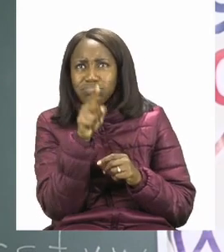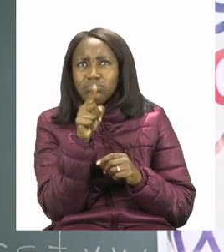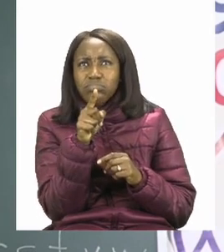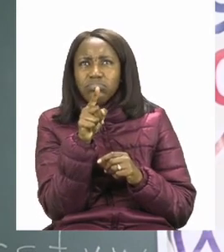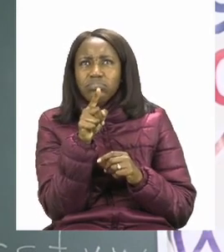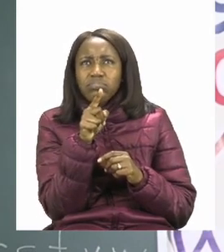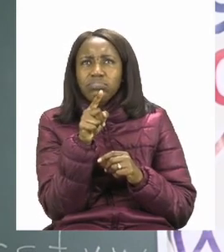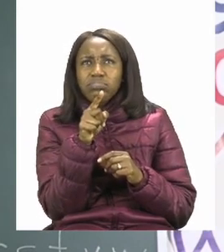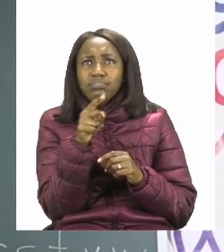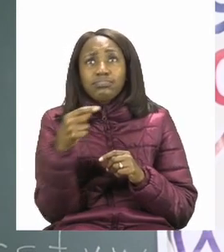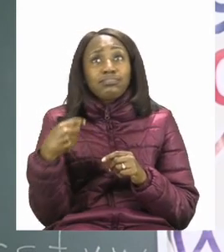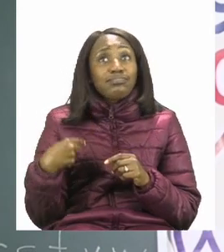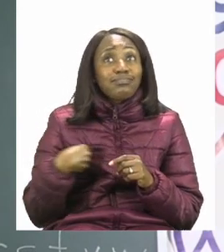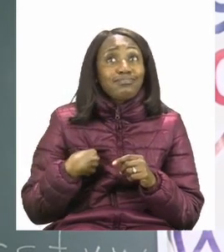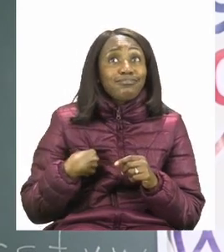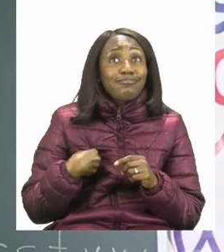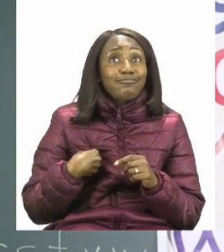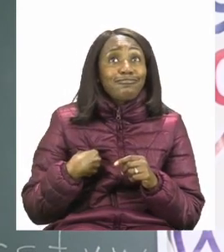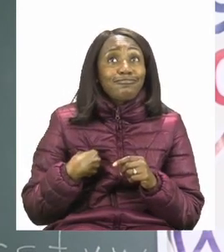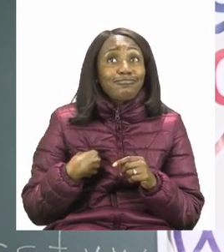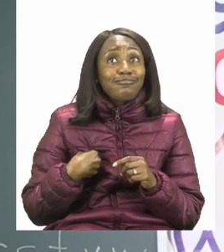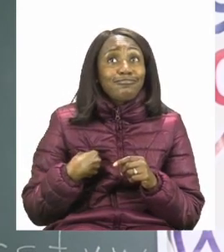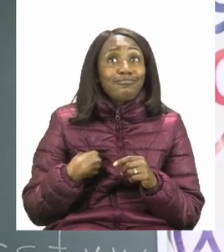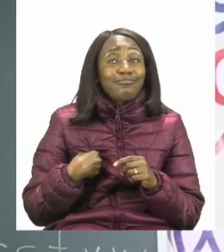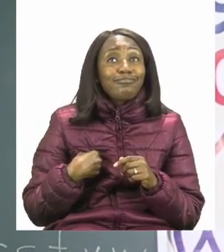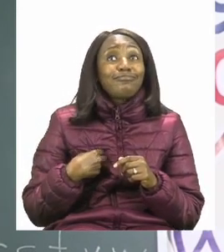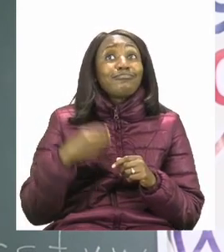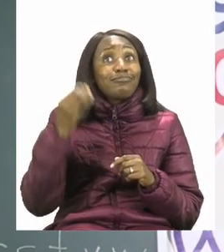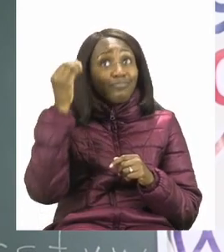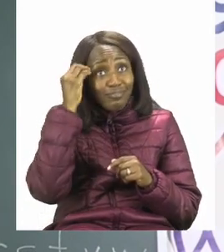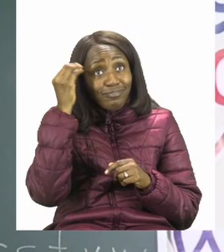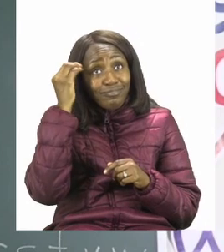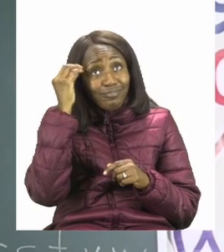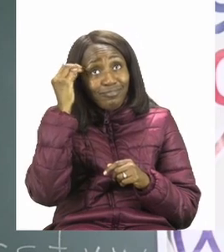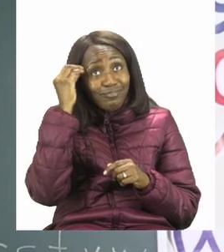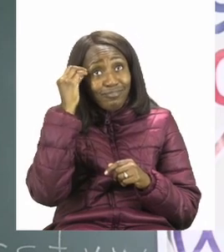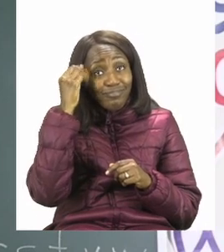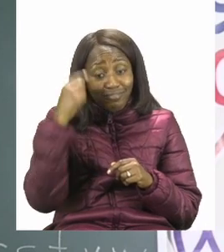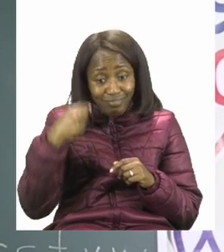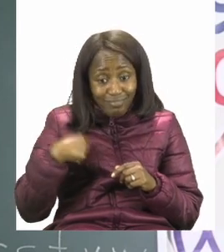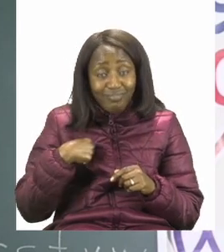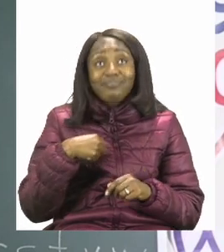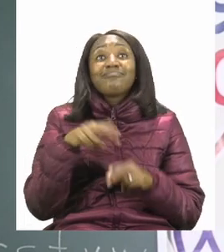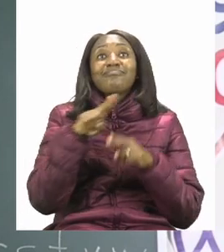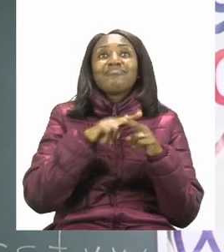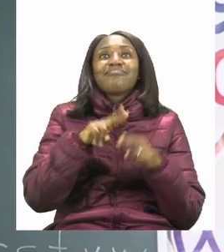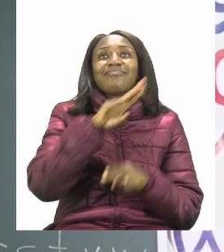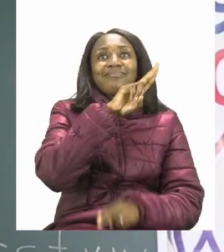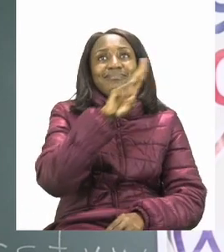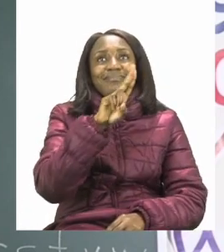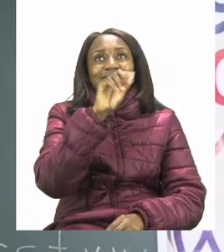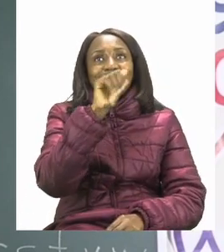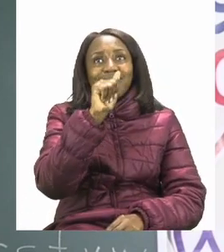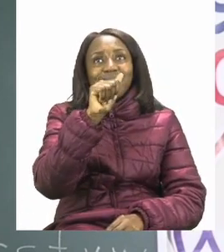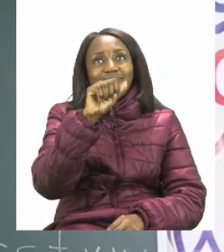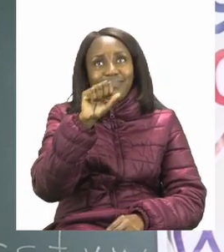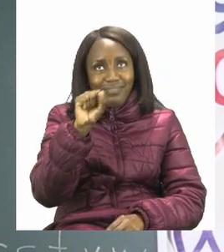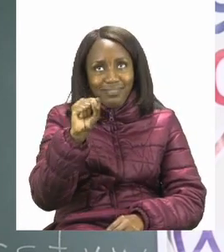the first word says he. And we said that he is